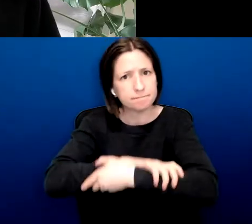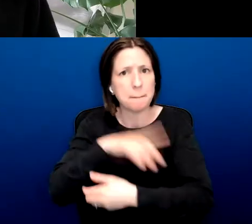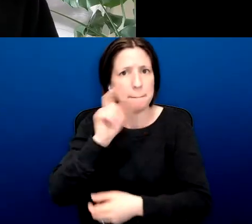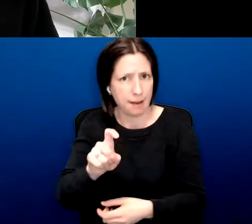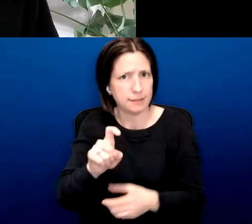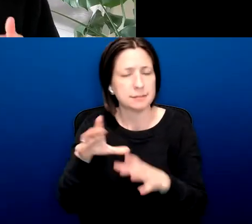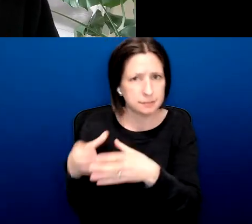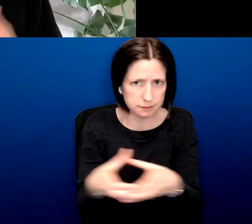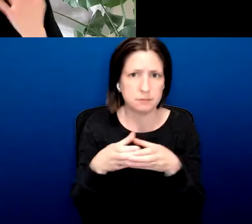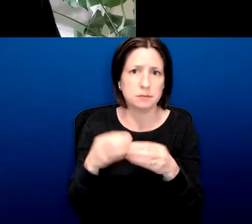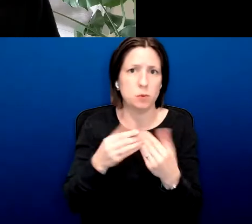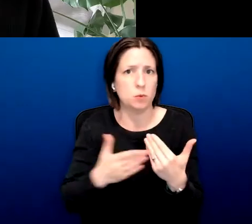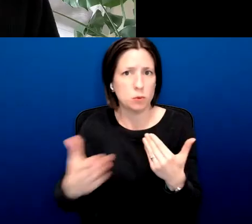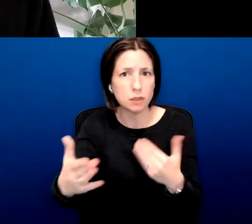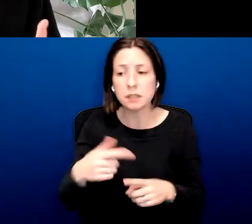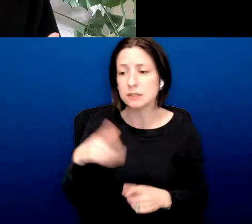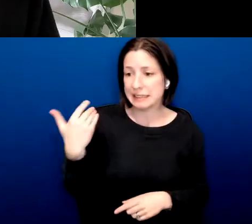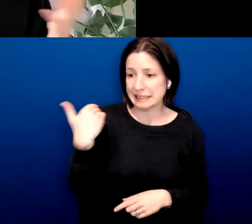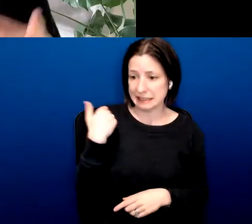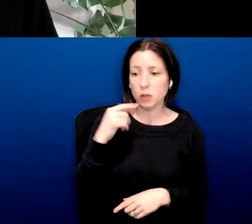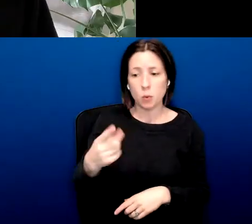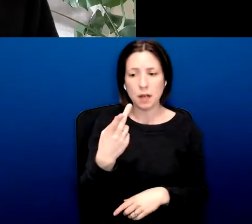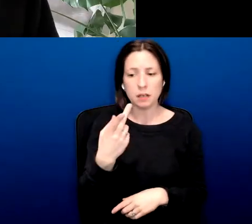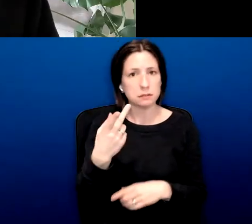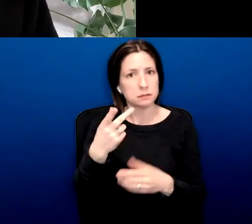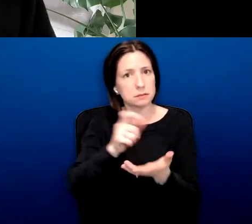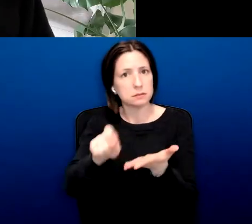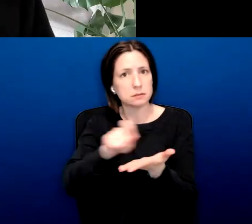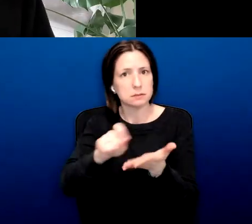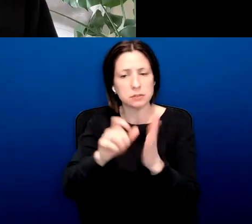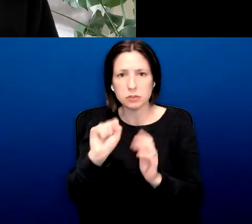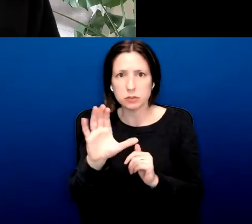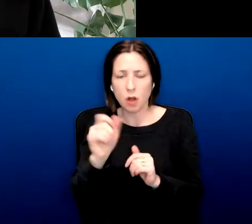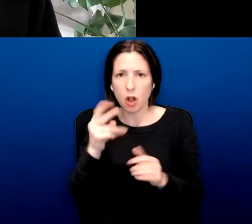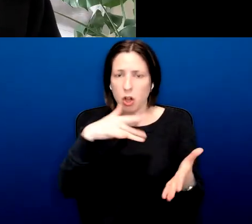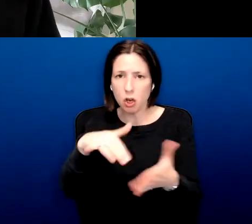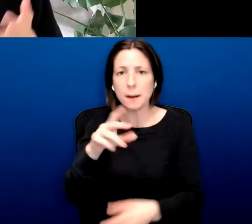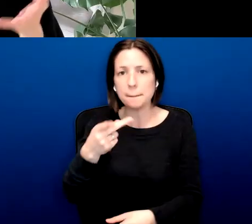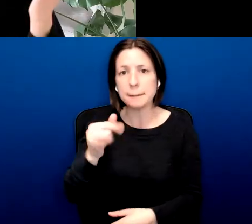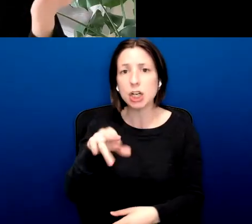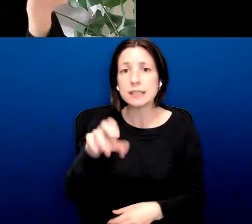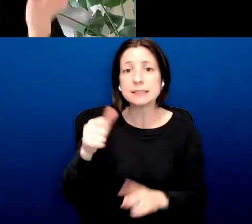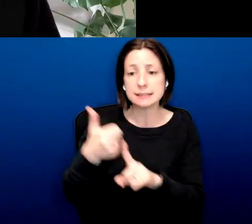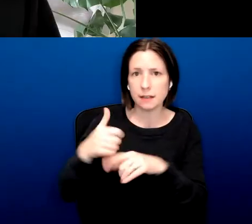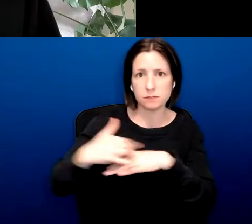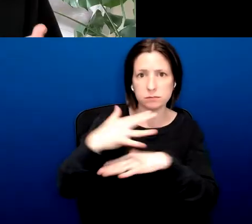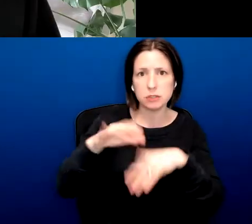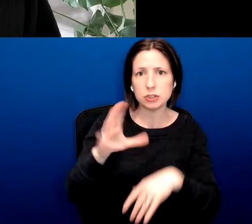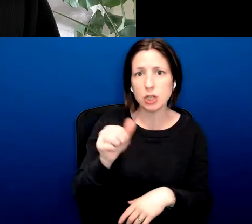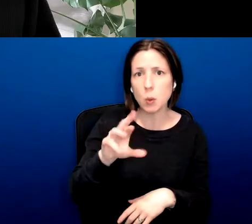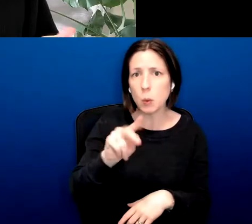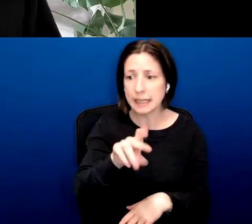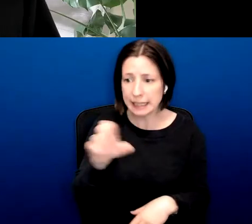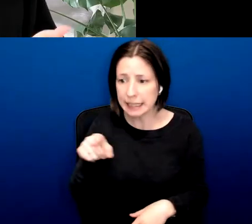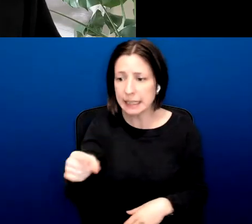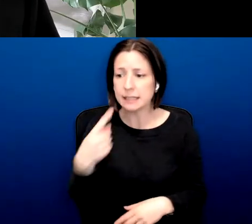scholar Joseph Pierce tweeted a set of questions that I want to return to today as we begin today's sessions, because we really believe that these